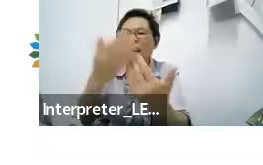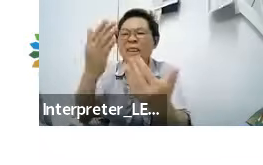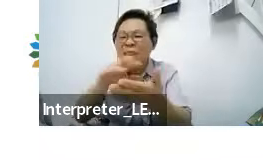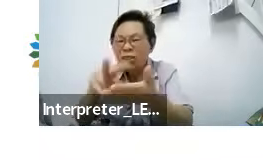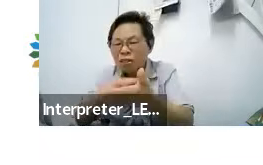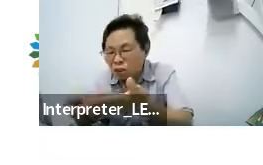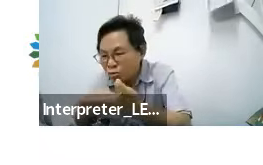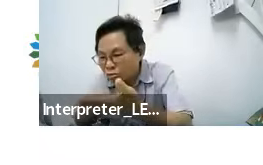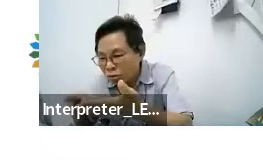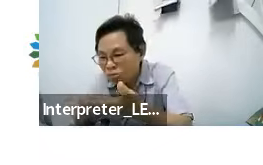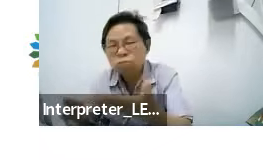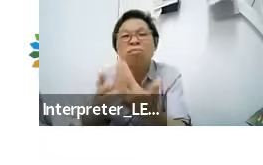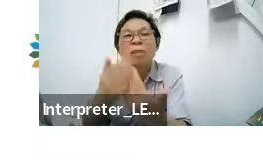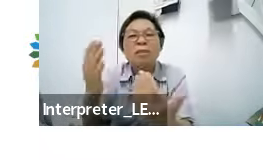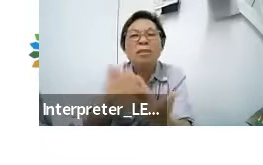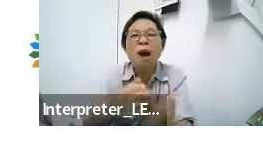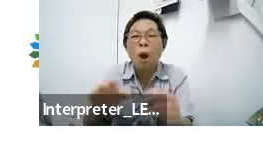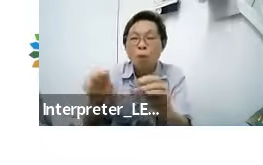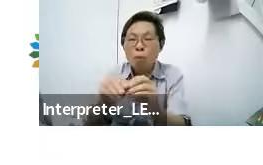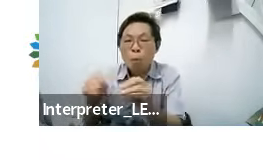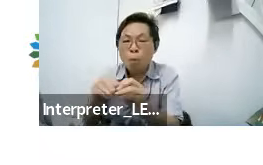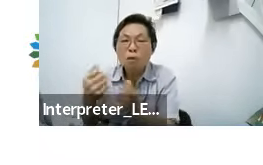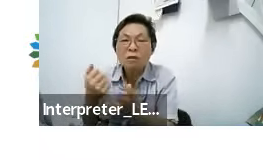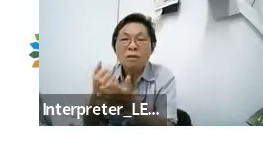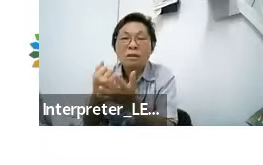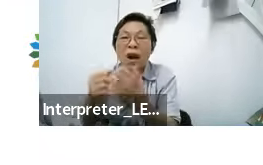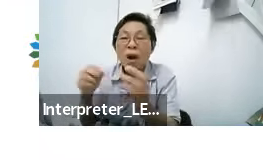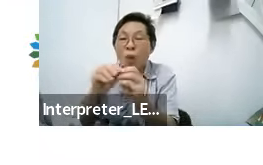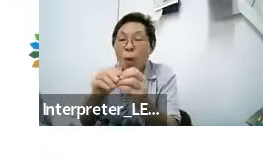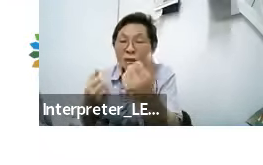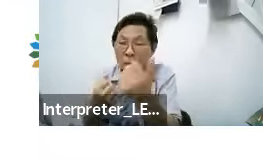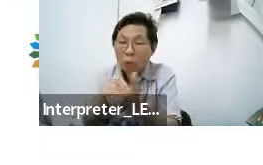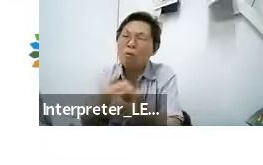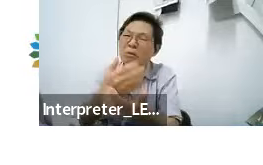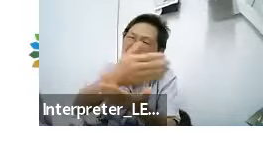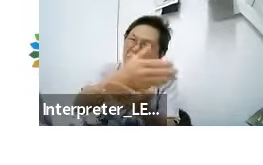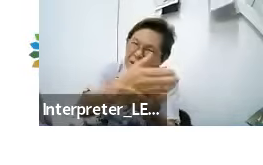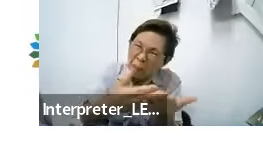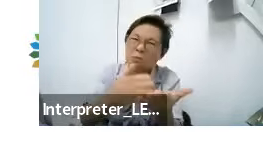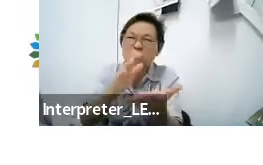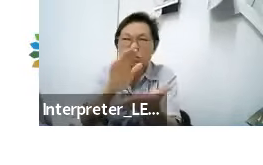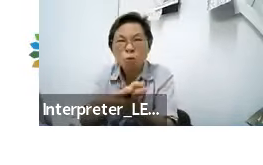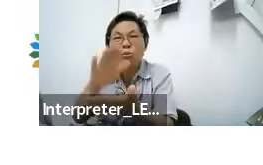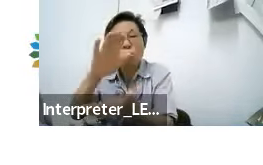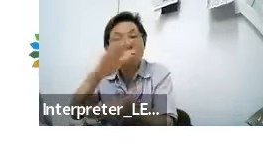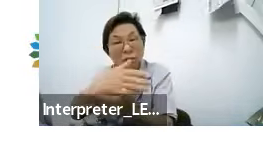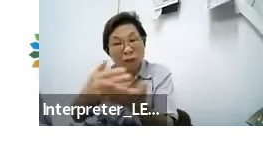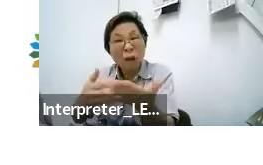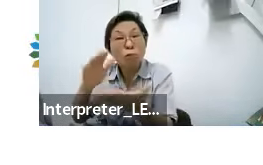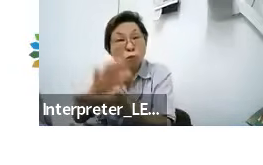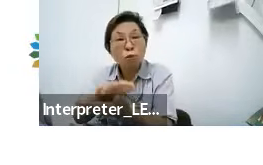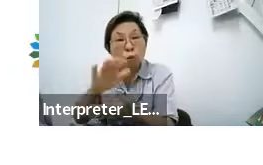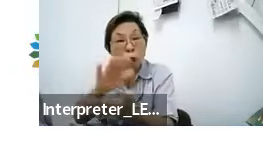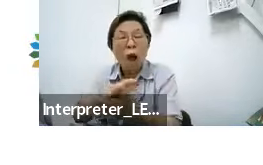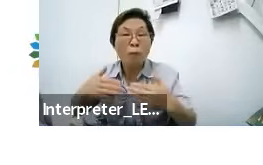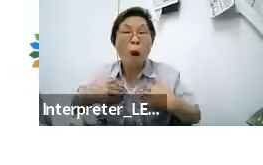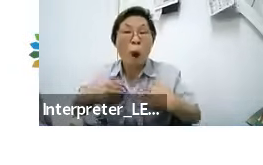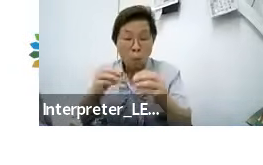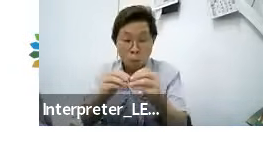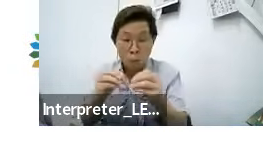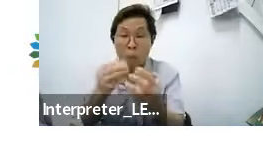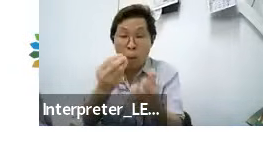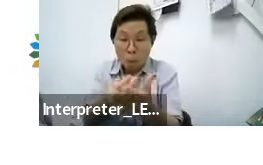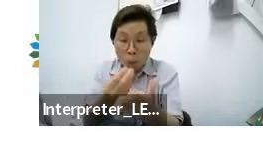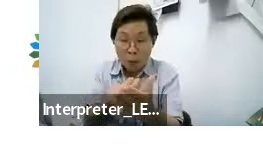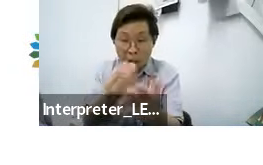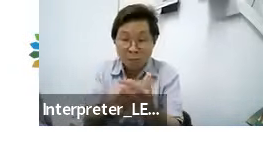functions, extra support. Probably some school may, they have more money. They